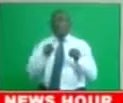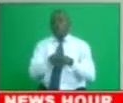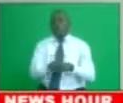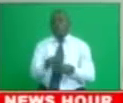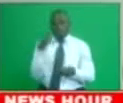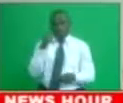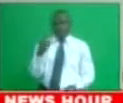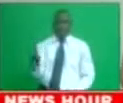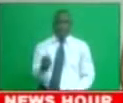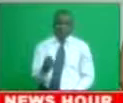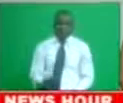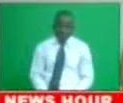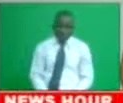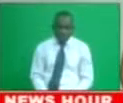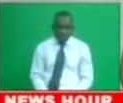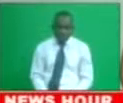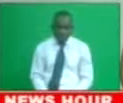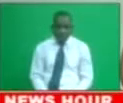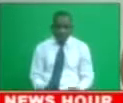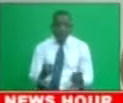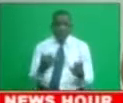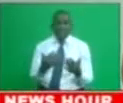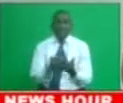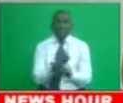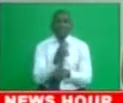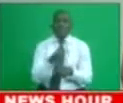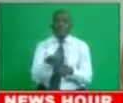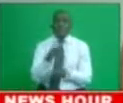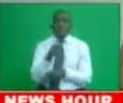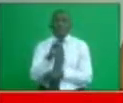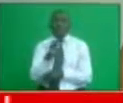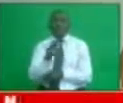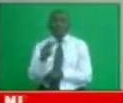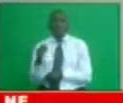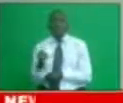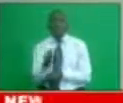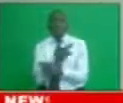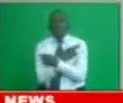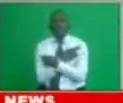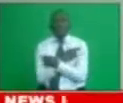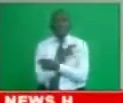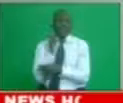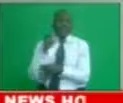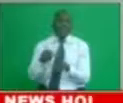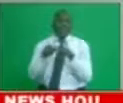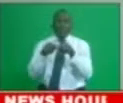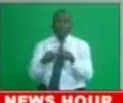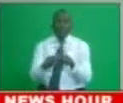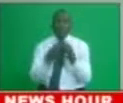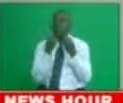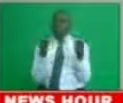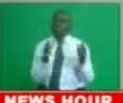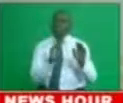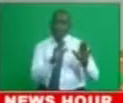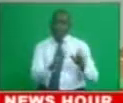for Saturday. This is News Hour on GBC24. We'll take a quick break. When we return, the news will continue.